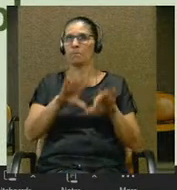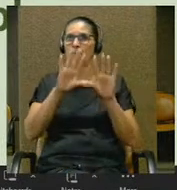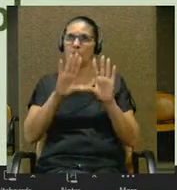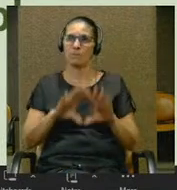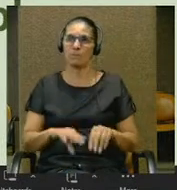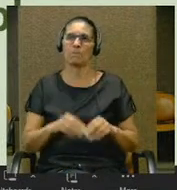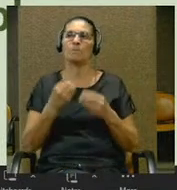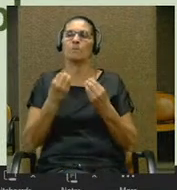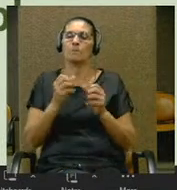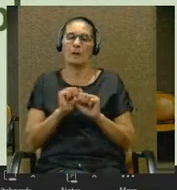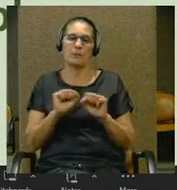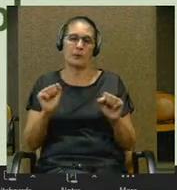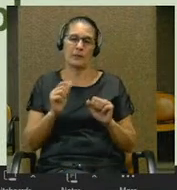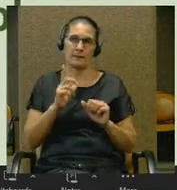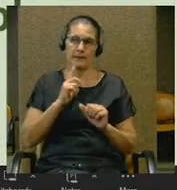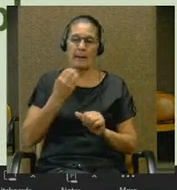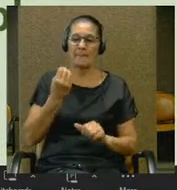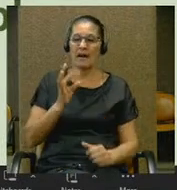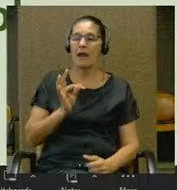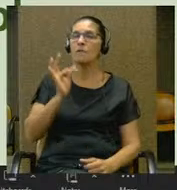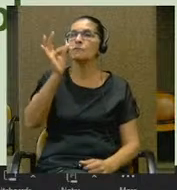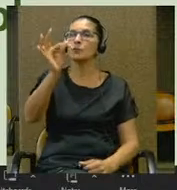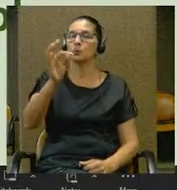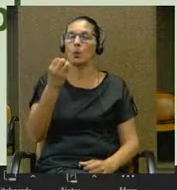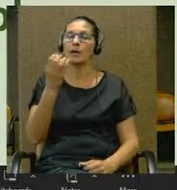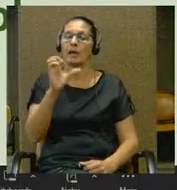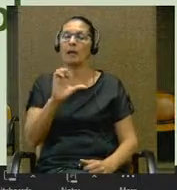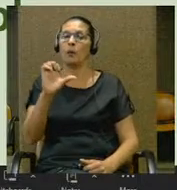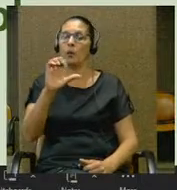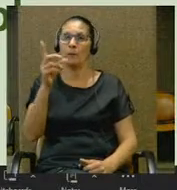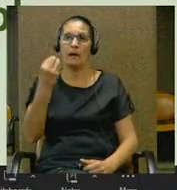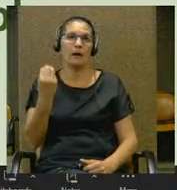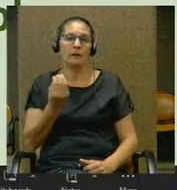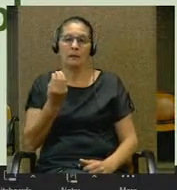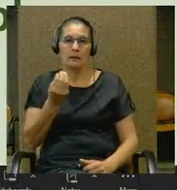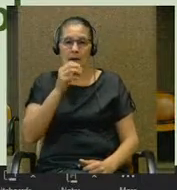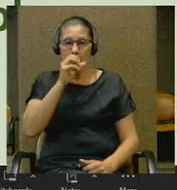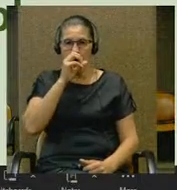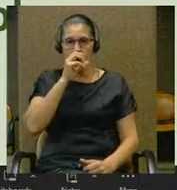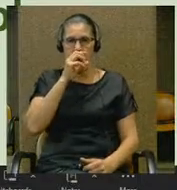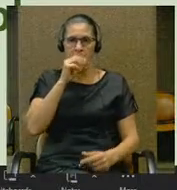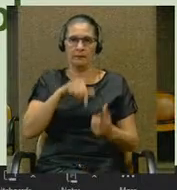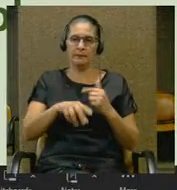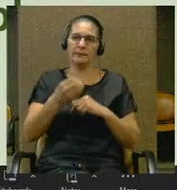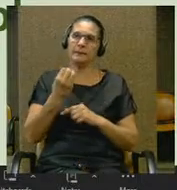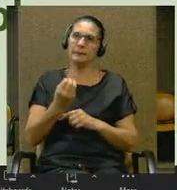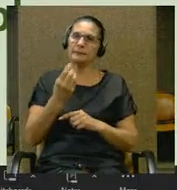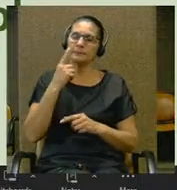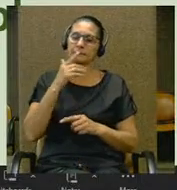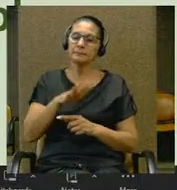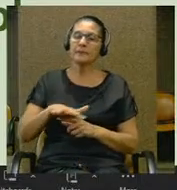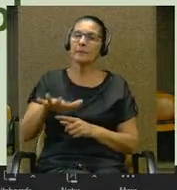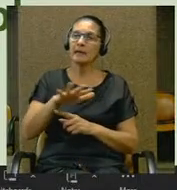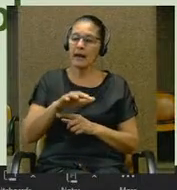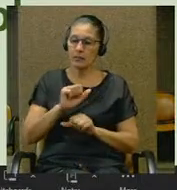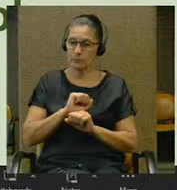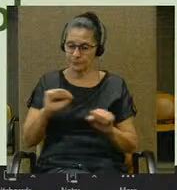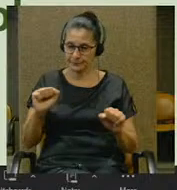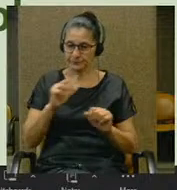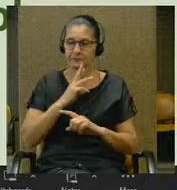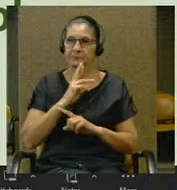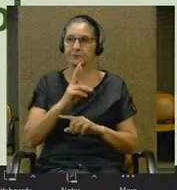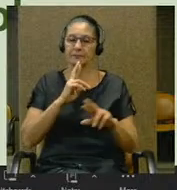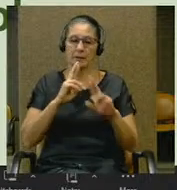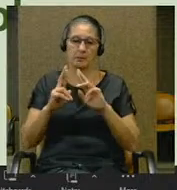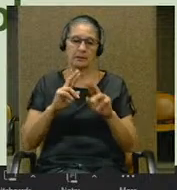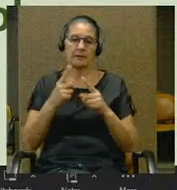Because of all of this, what can we expect for the future in Europe? Well, of course, the markets